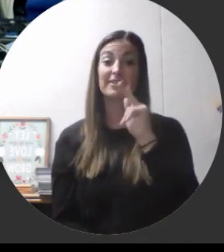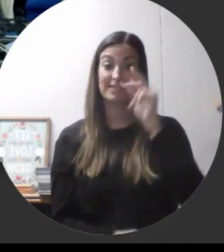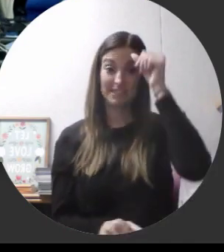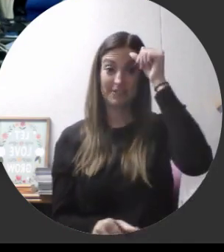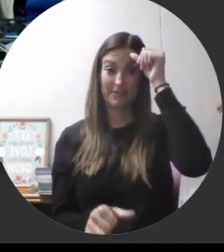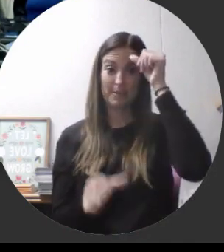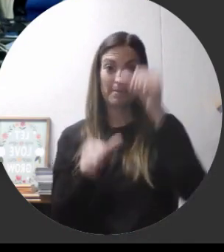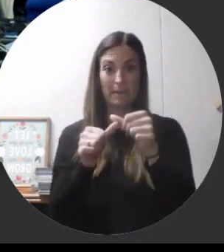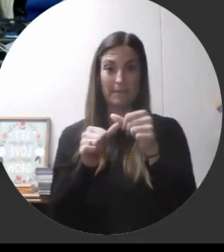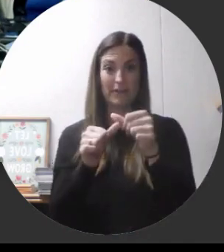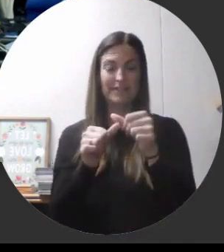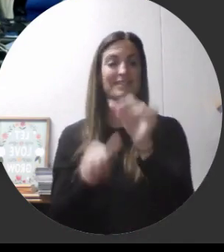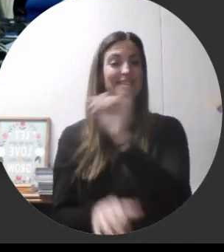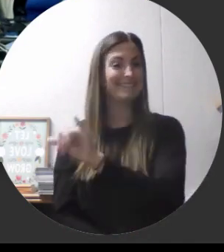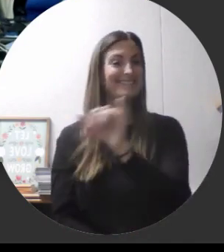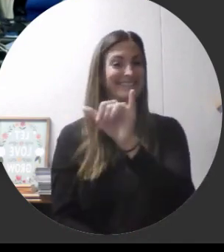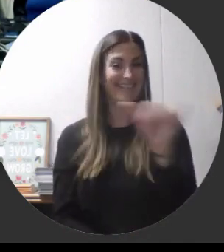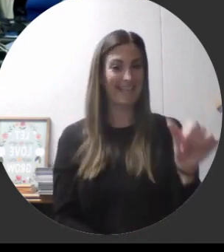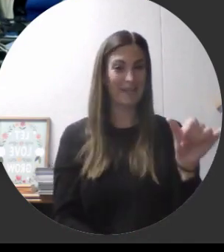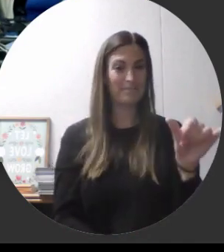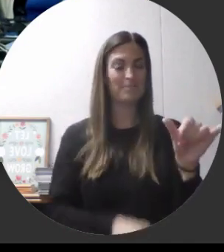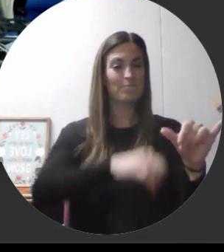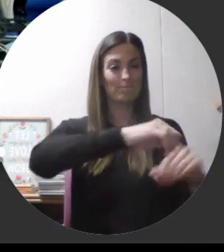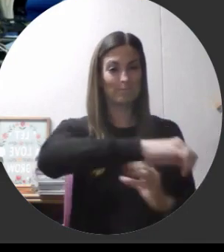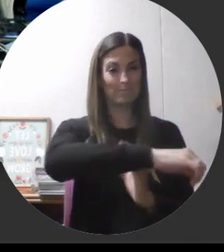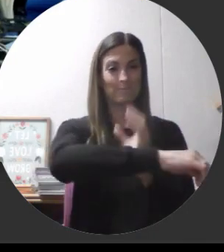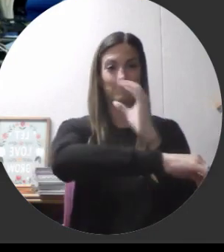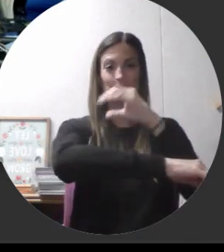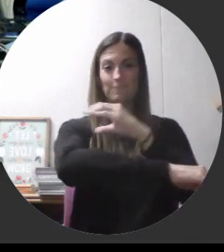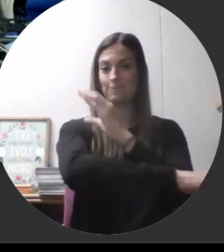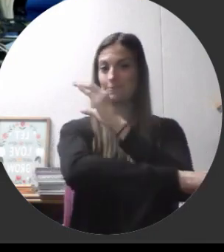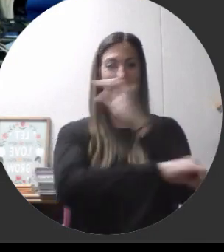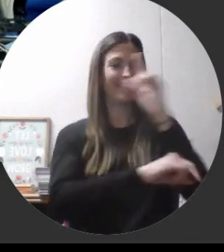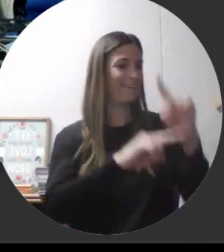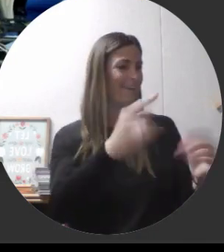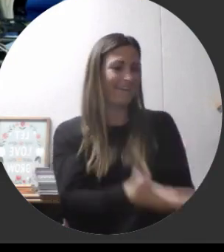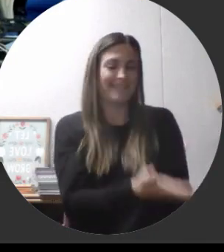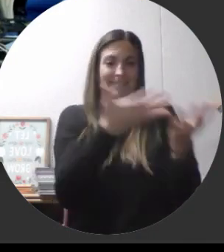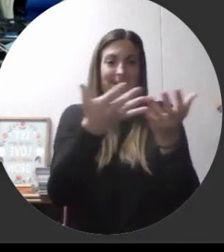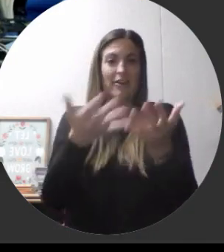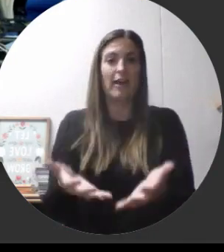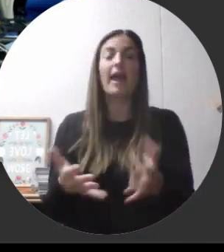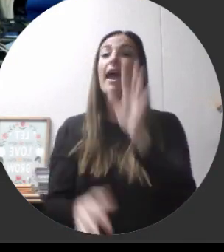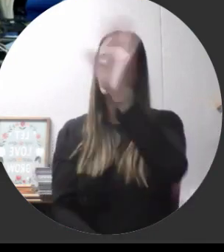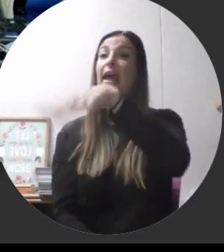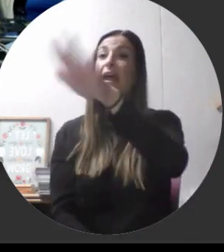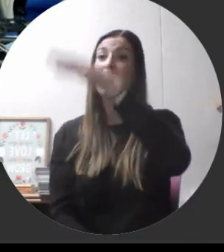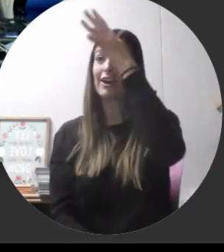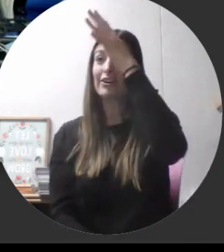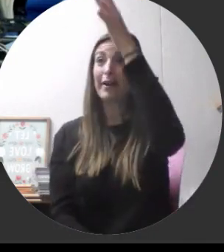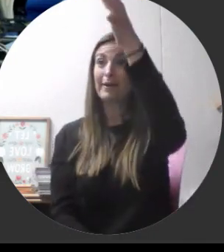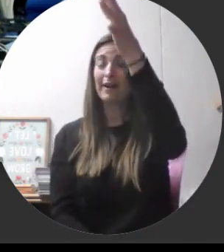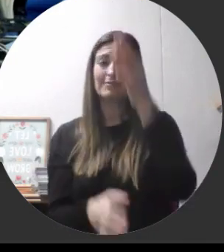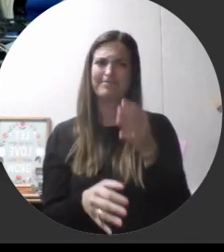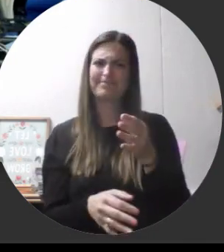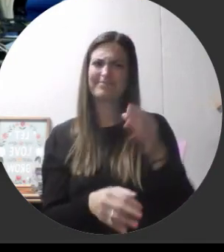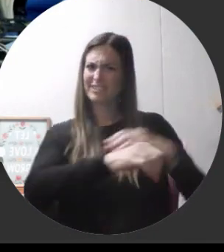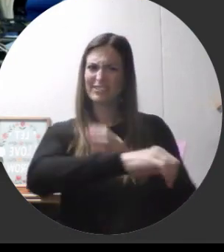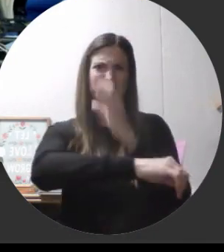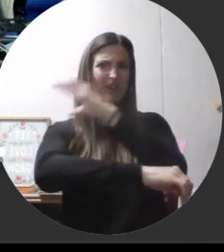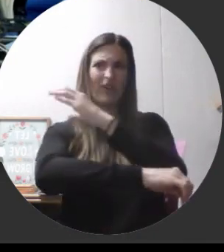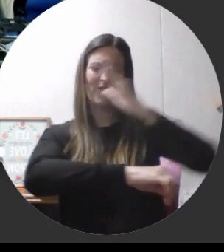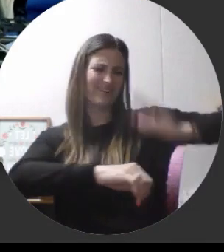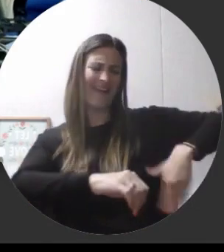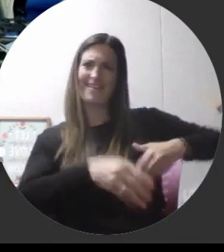had grown too heavy to carry. "Grumble," she cried, "we haven't fed Crusoe yet." "Who's Crusoe?" said